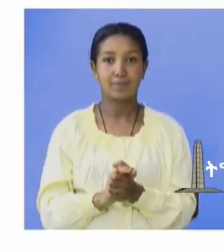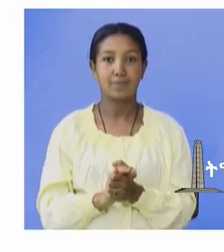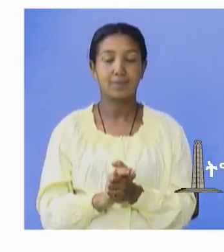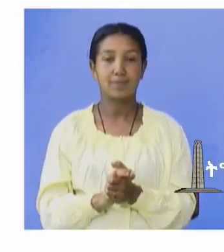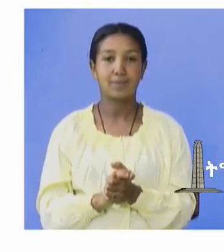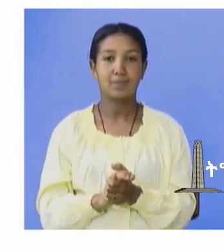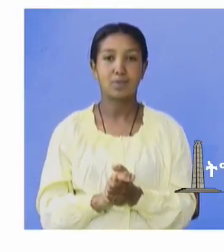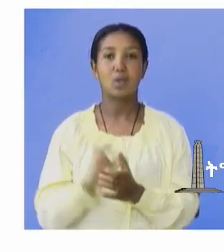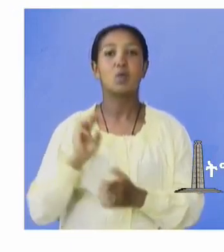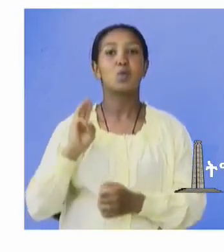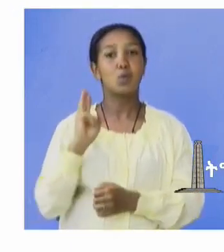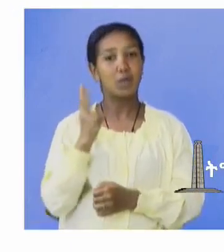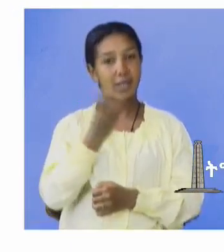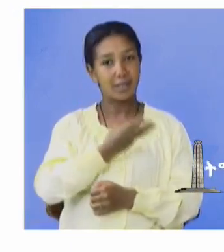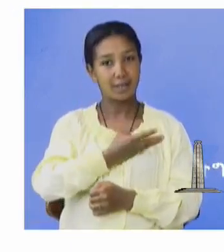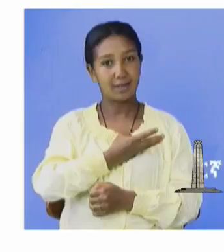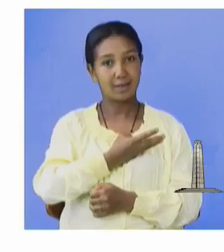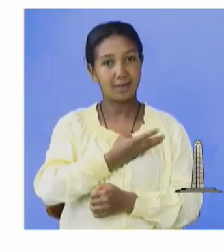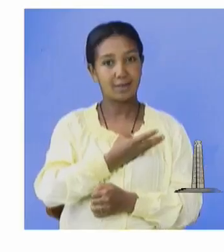we,